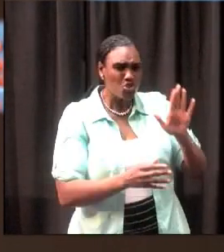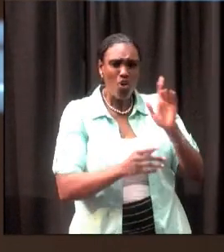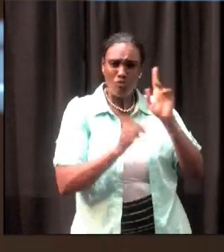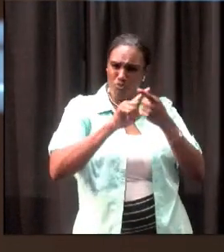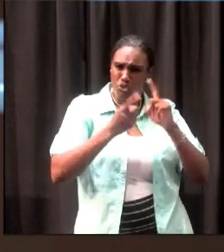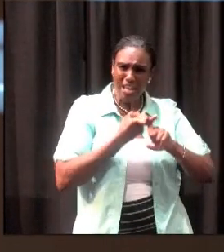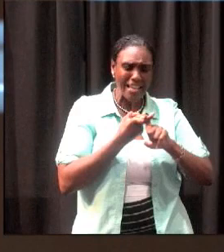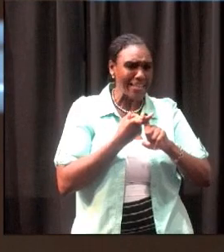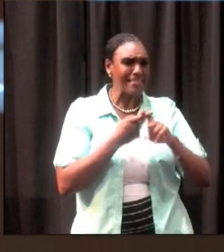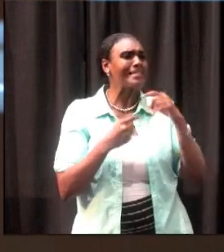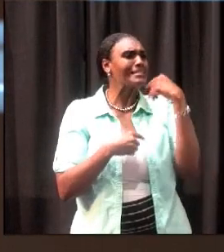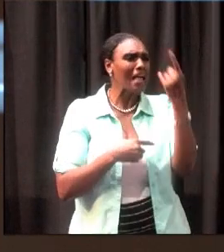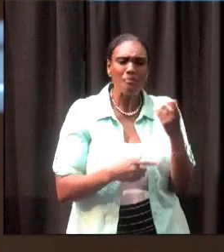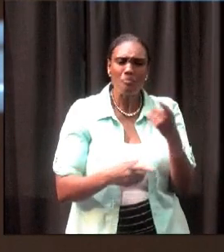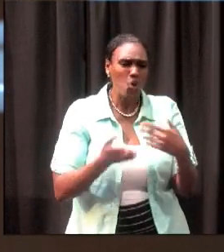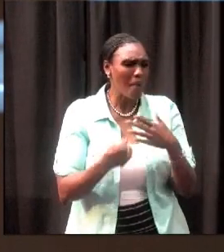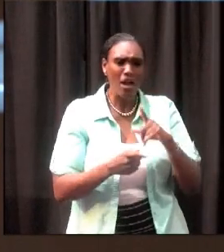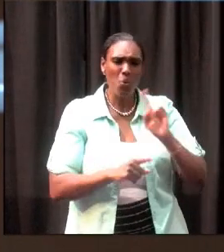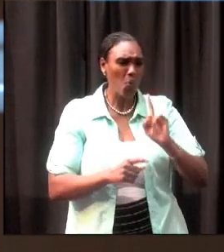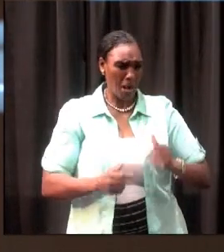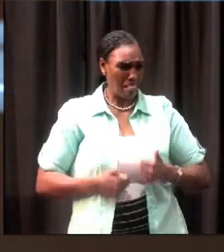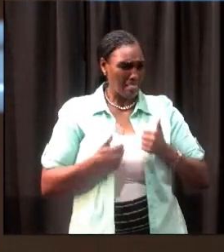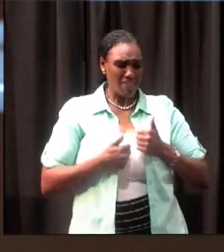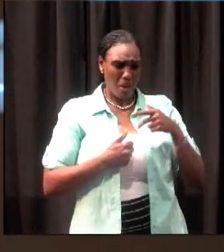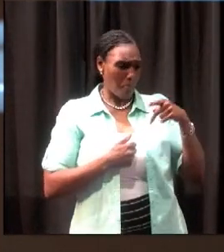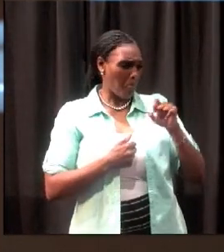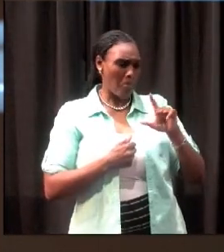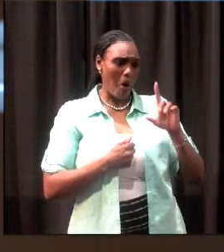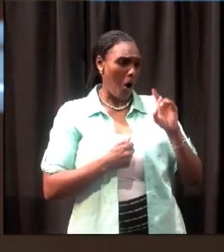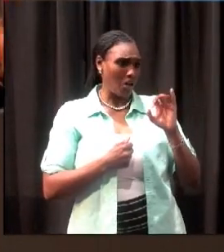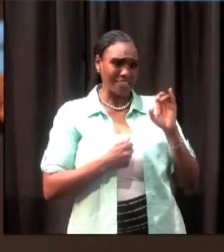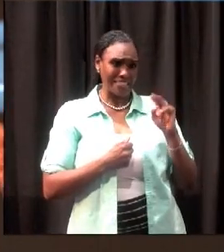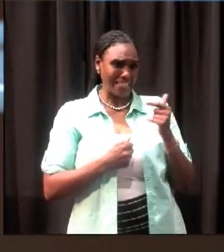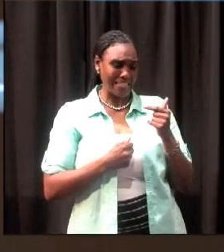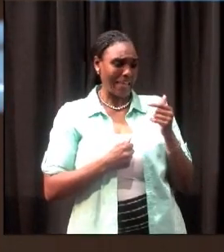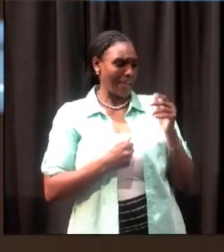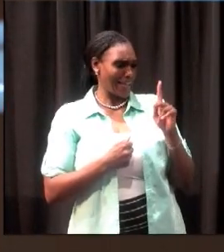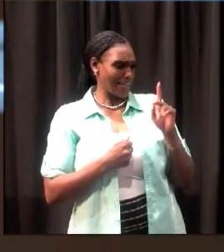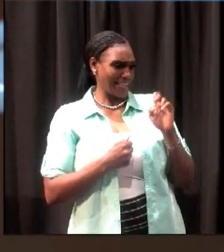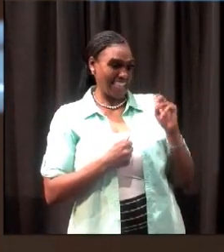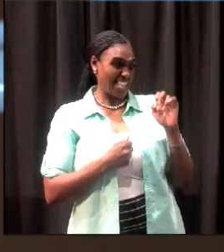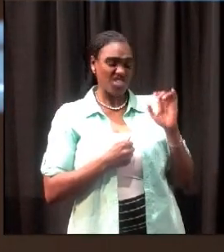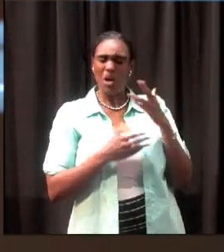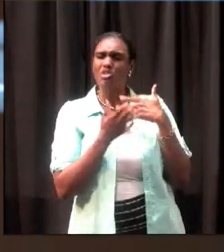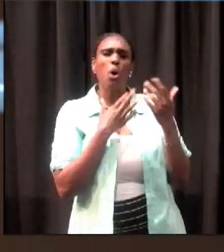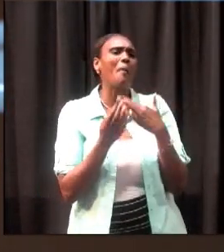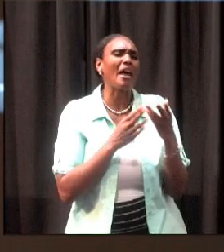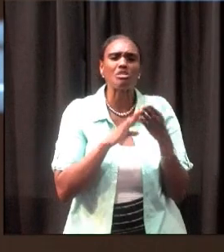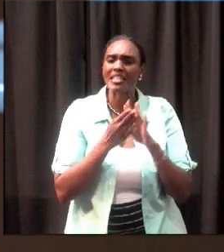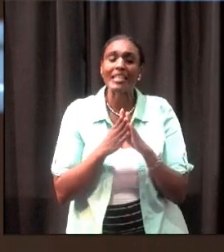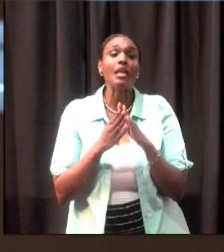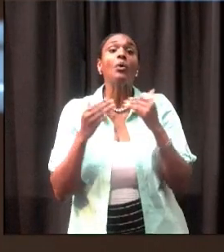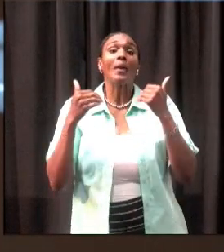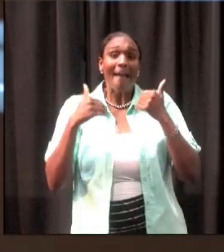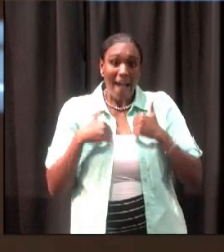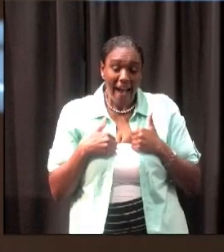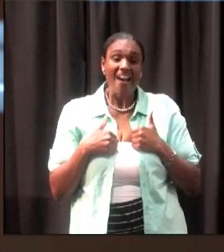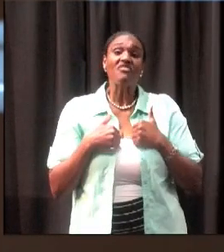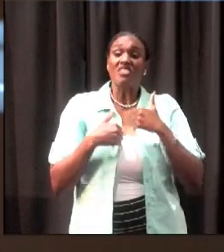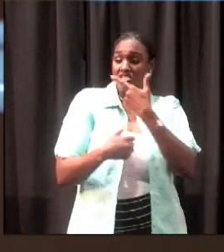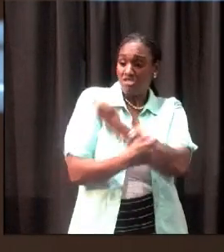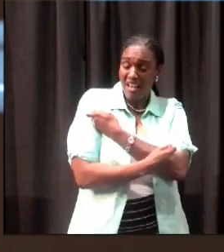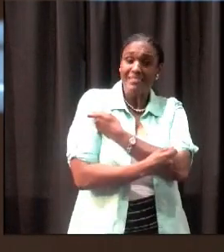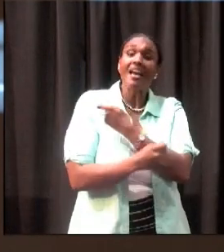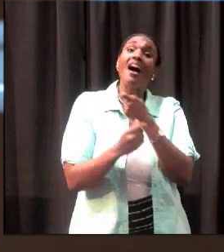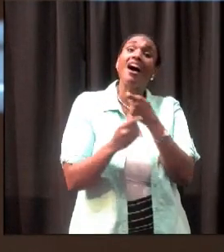live in Kennesaw. I don't care if they live in Paulding County. I don't care where they live. It's available and they need to come